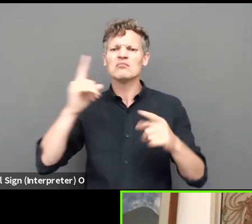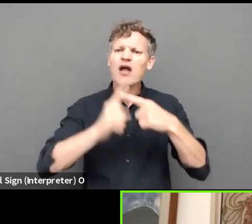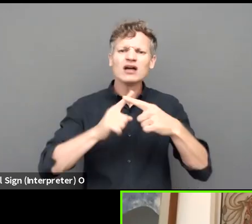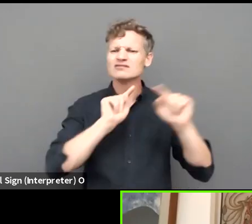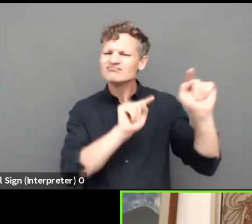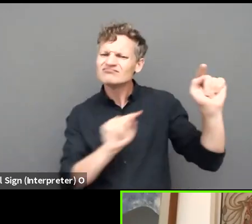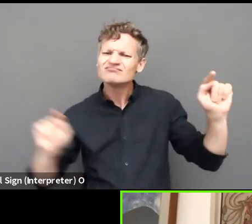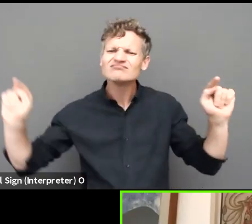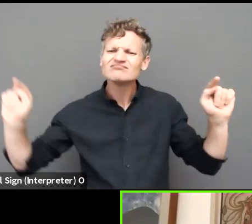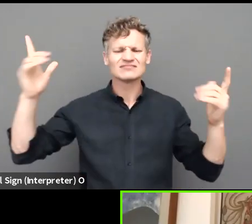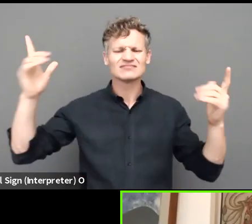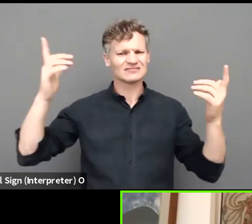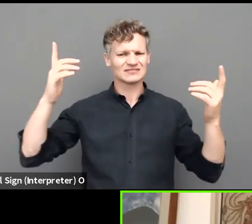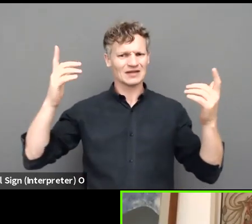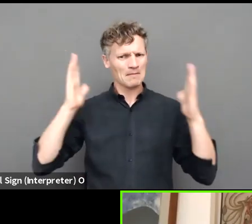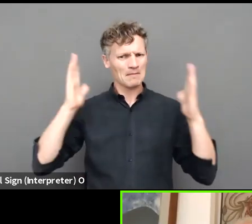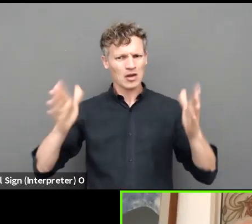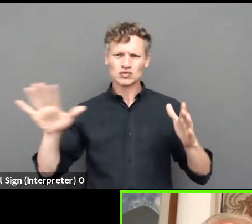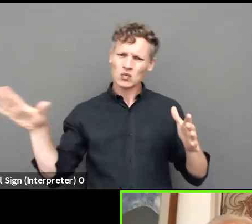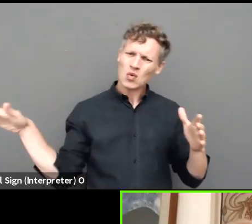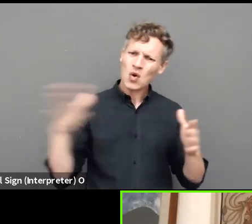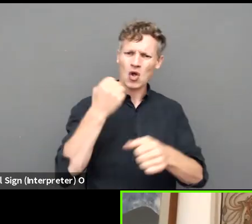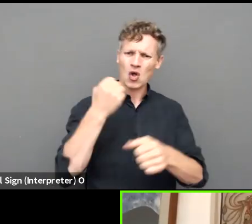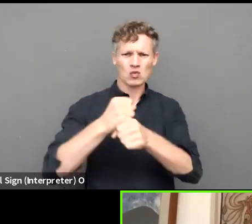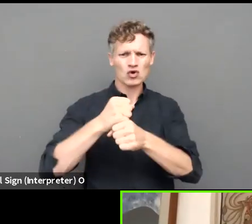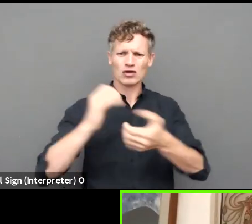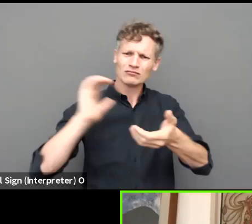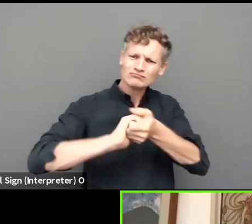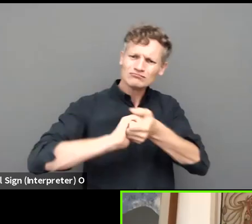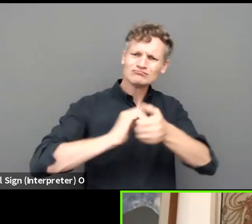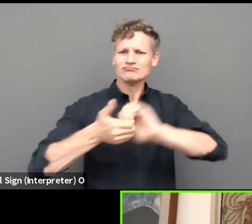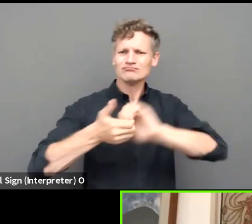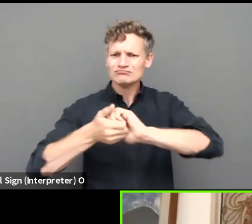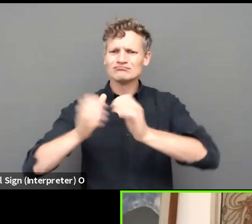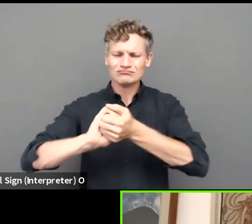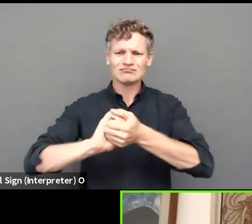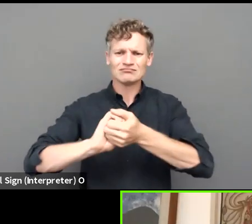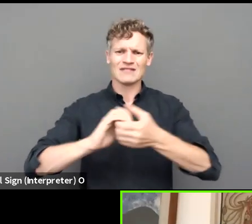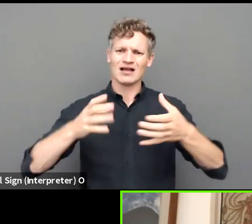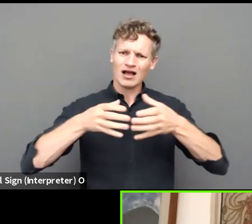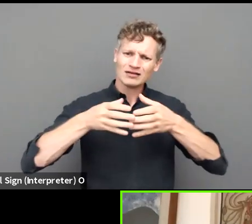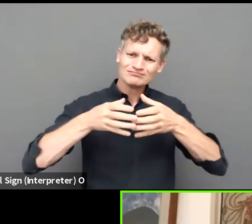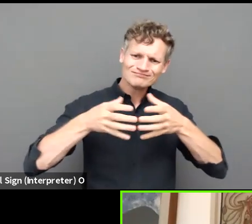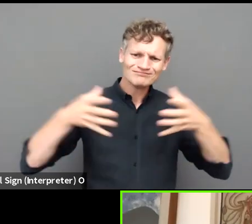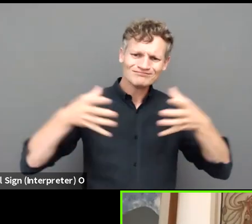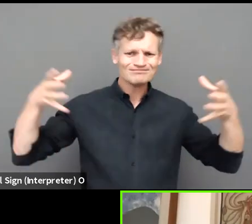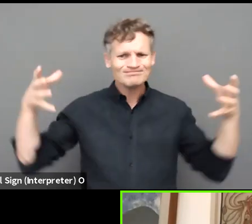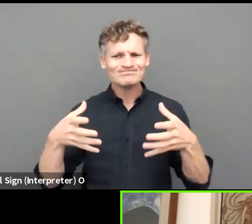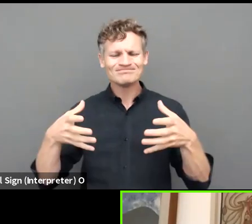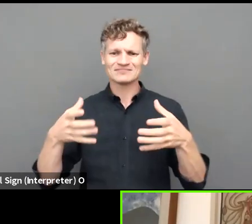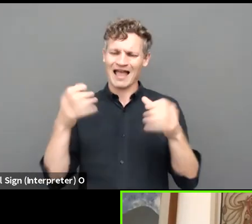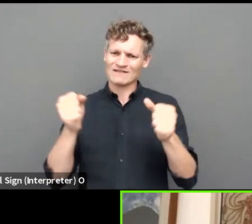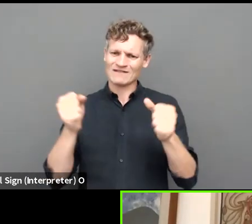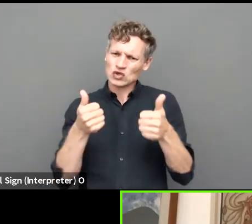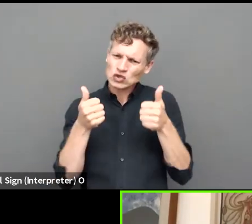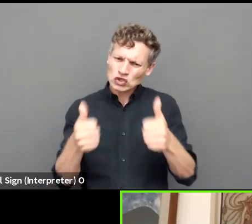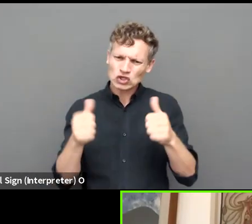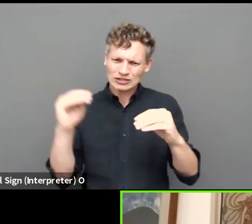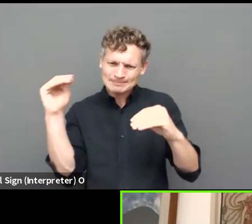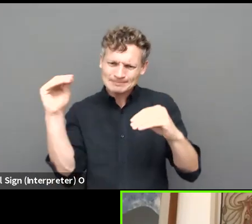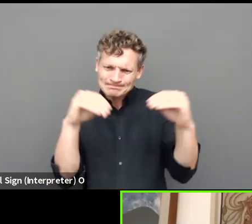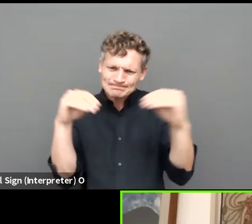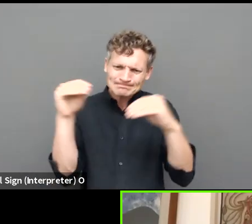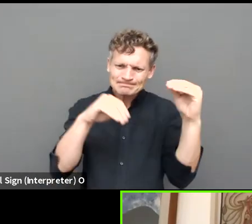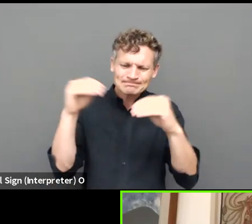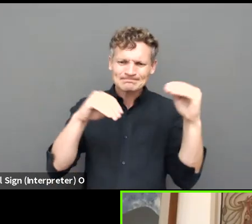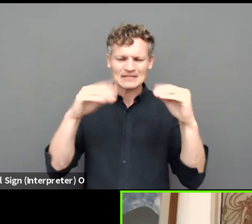to introduce a smart mix. This discussion that we've been having in the last few